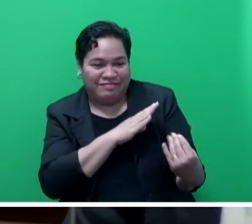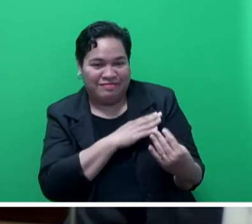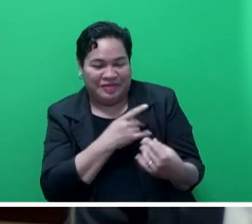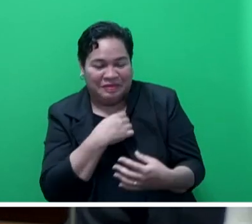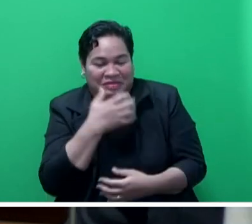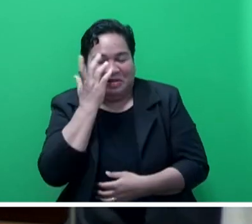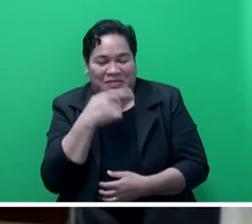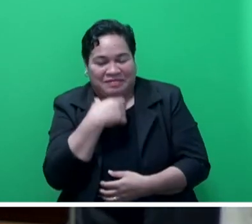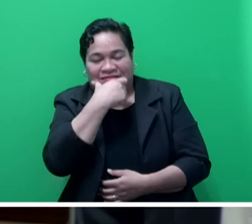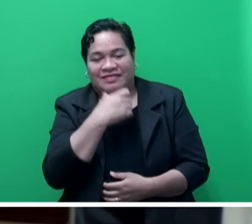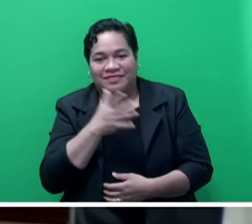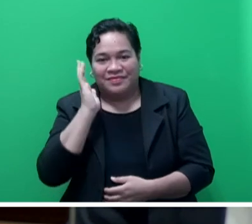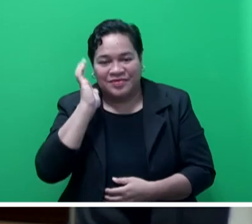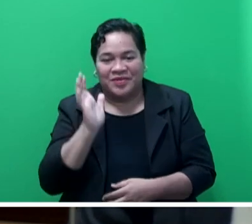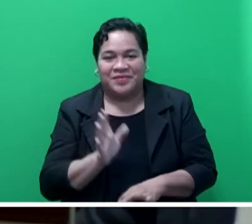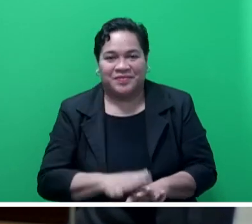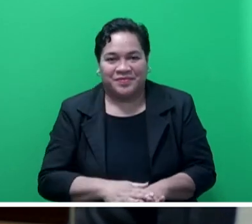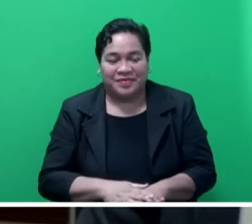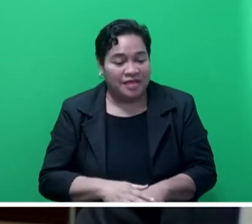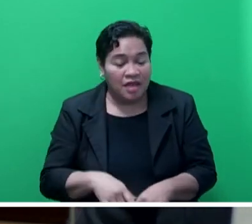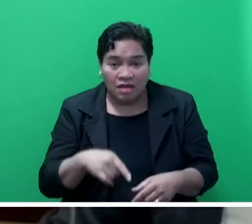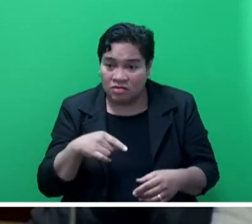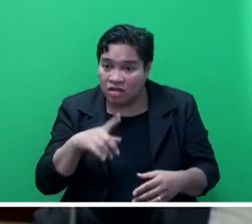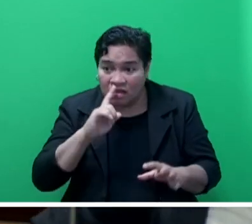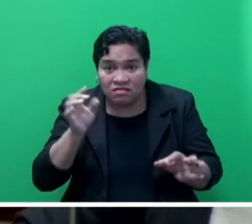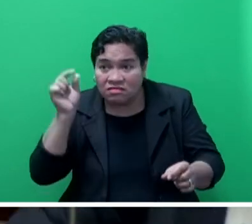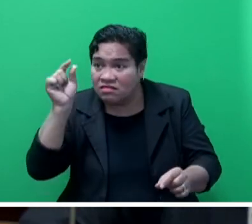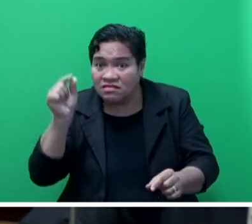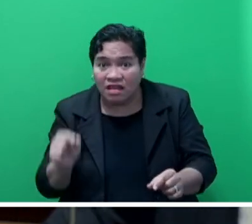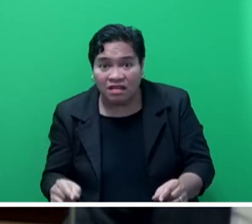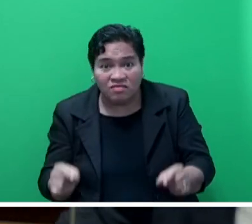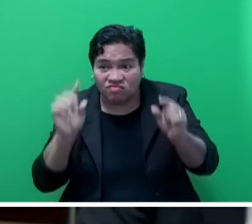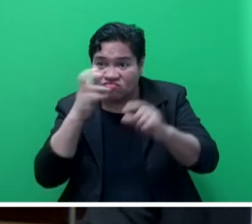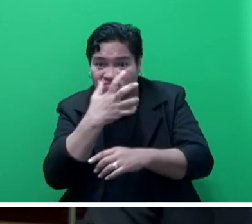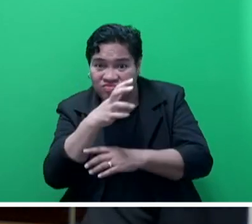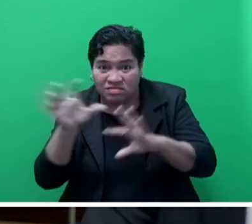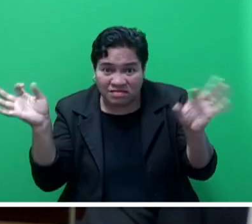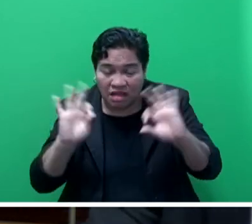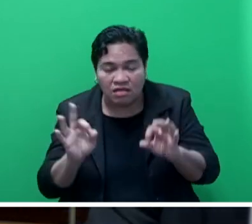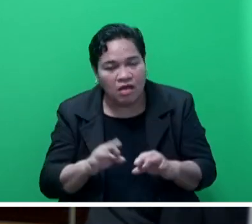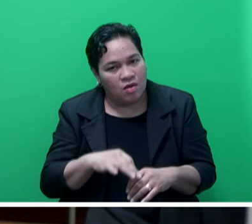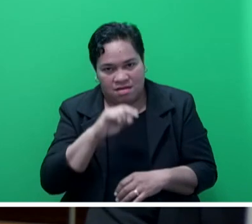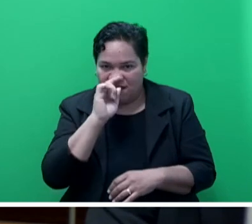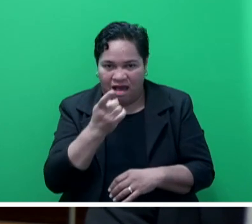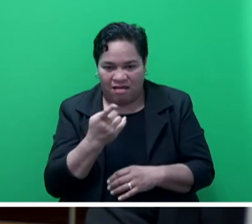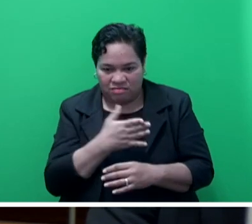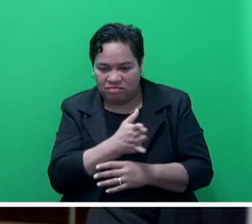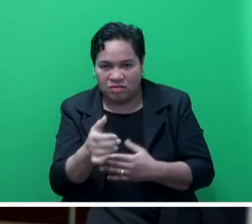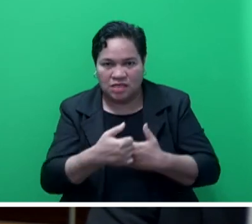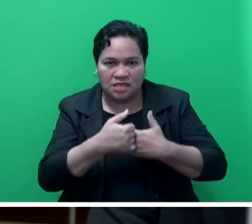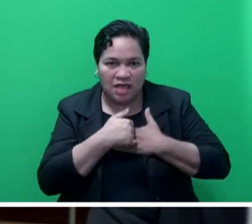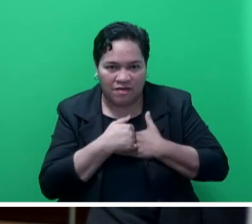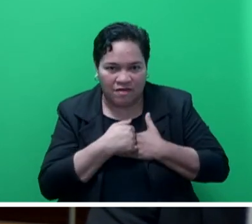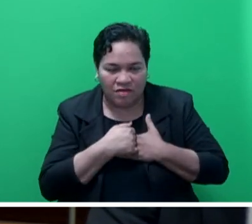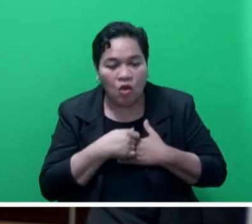It would not be possible, so if without these atons. This is actually a commitment by the government, so it's